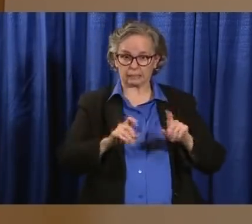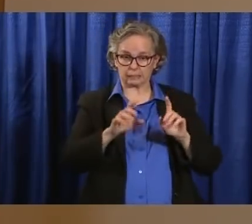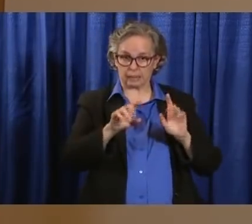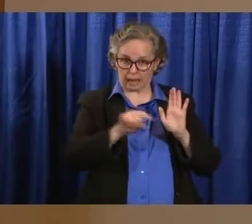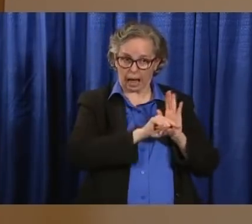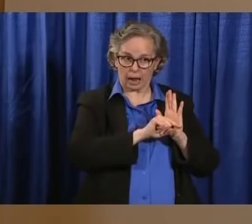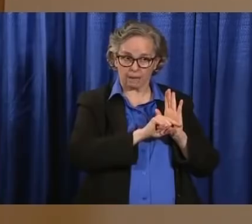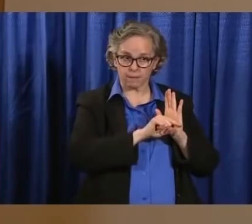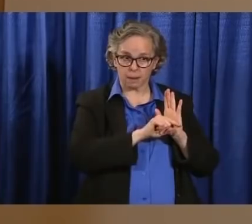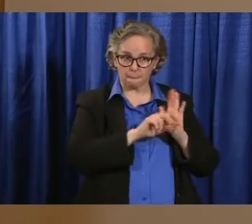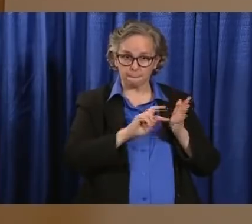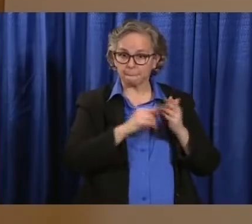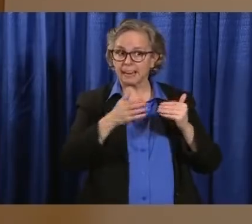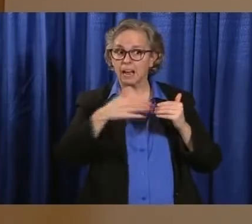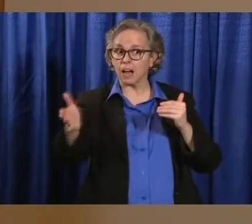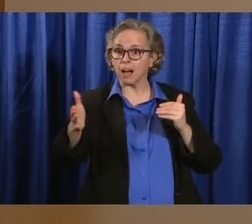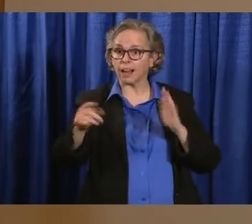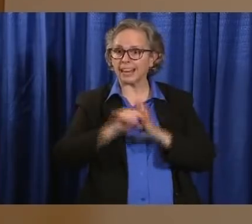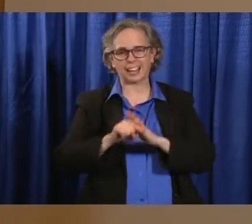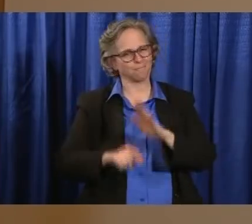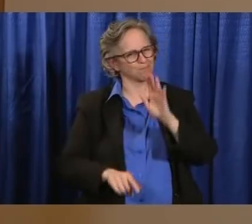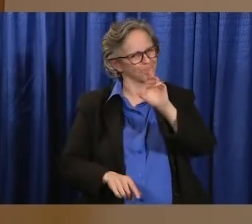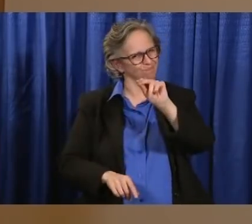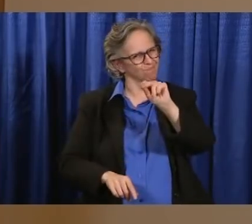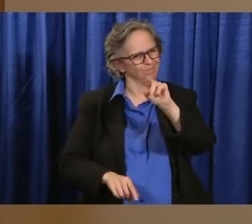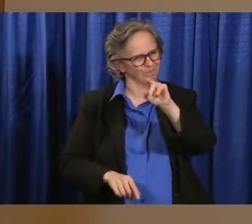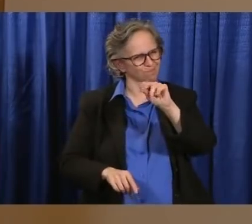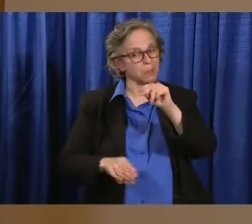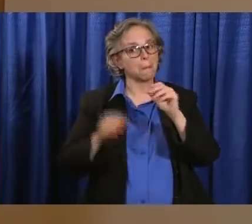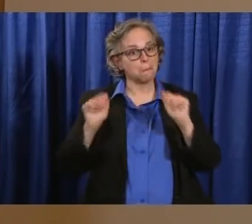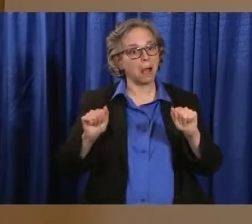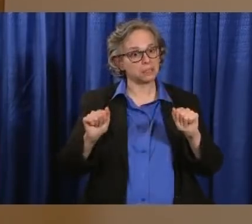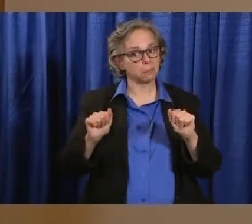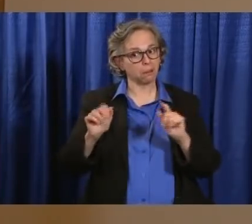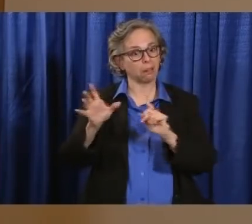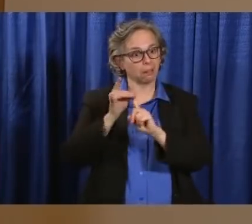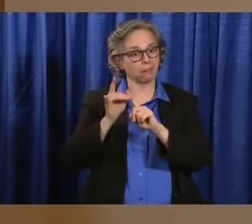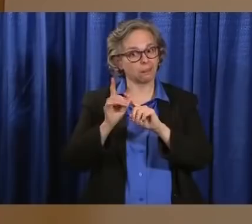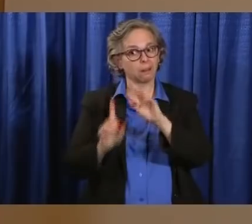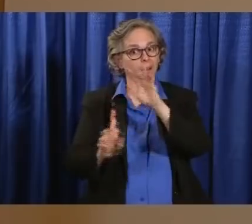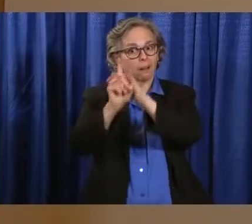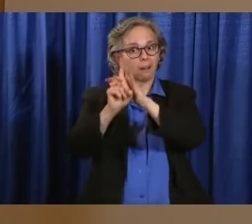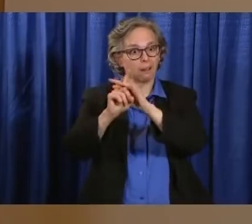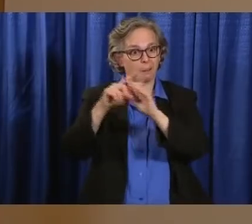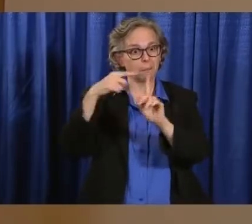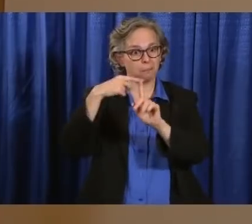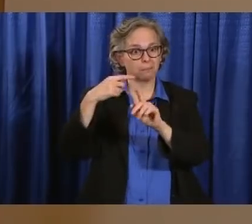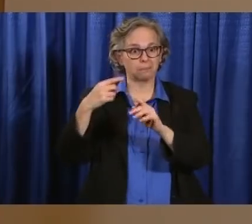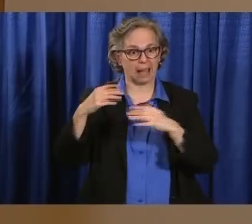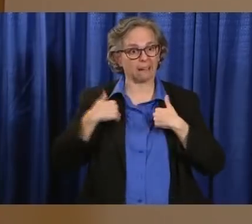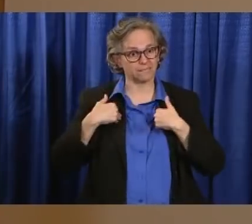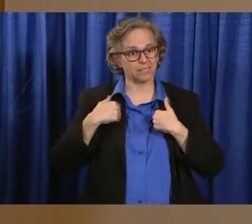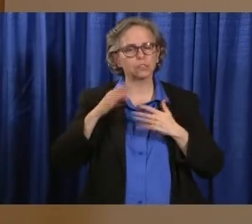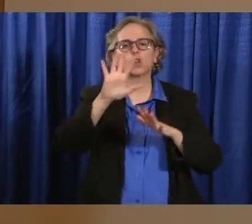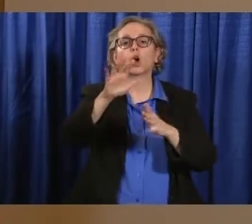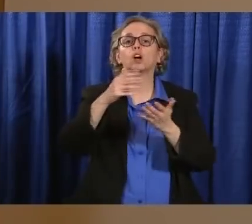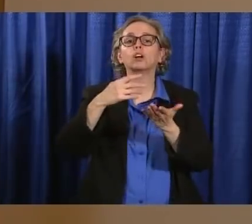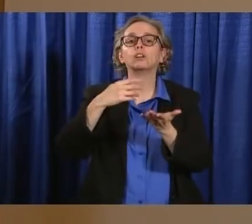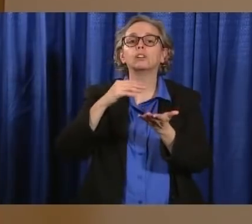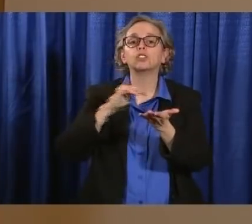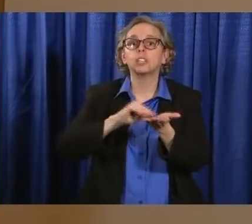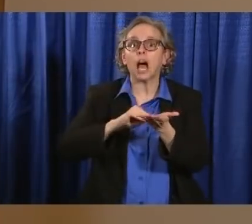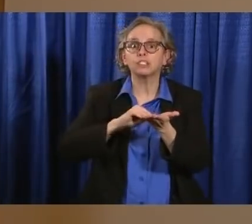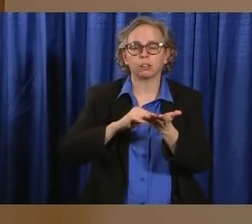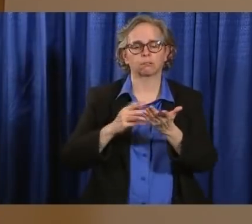your provider, keep sharing your clinical symptoms, and we'll have to work with you through that. Thank you. Thank you.